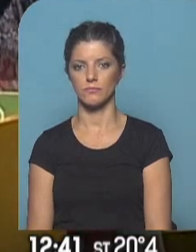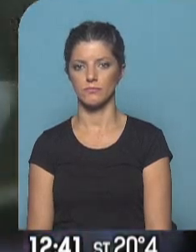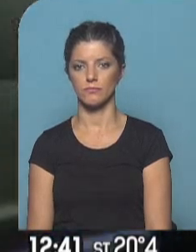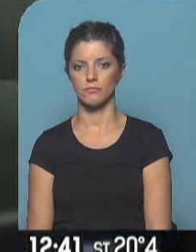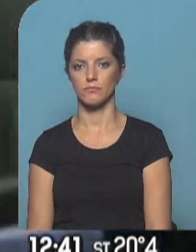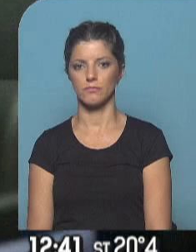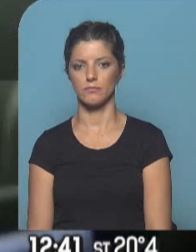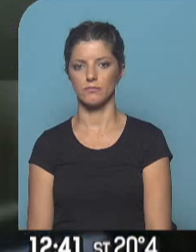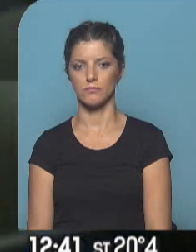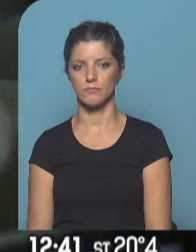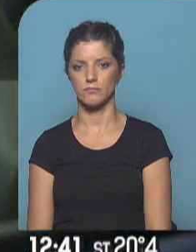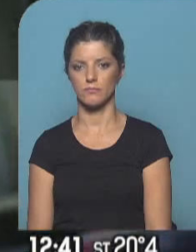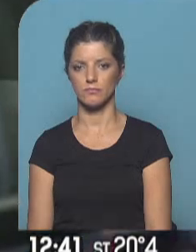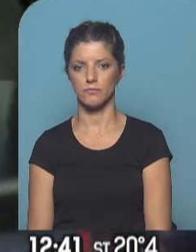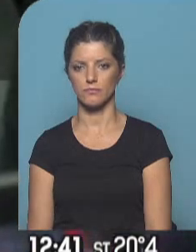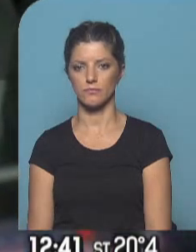regime.